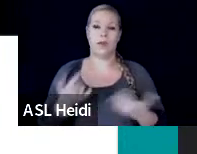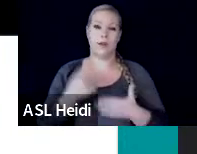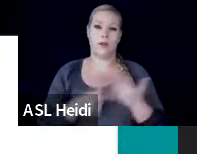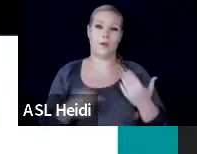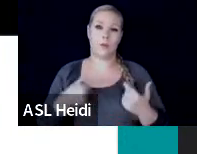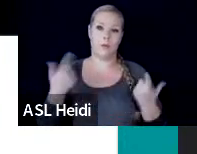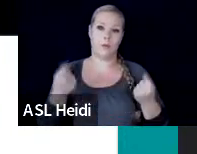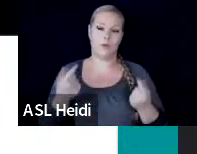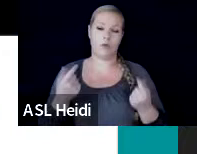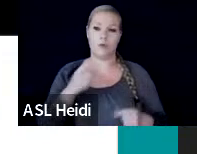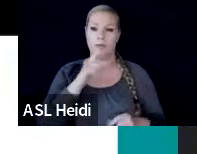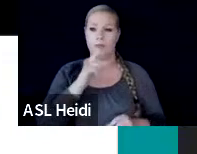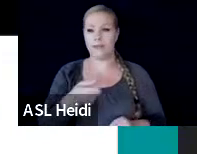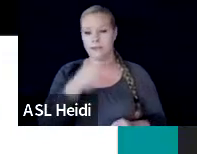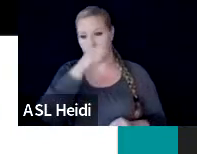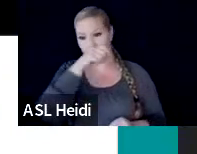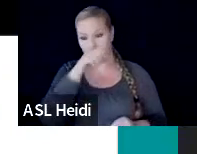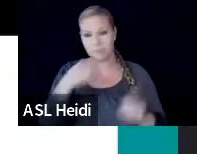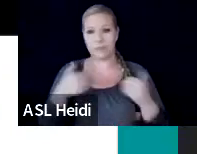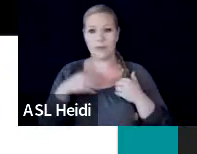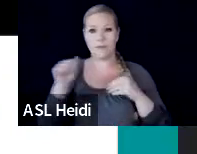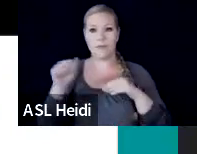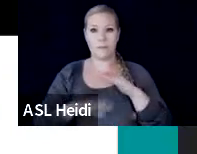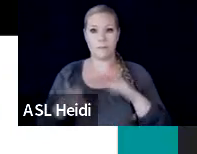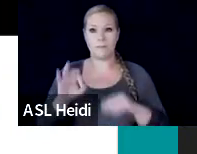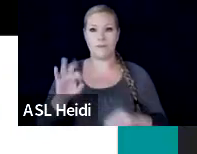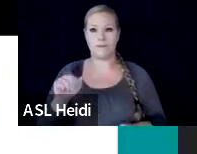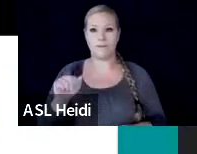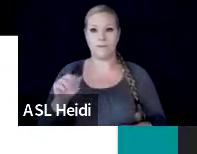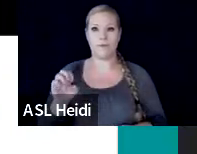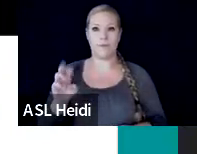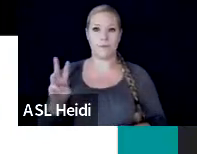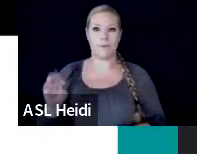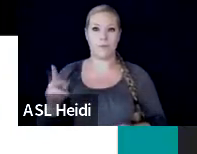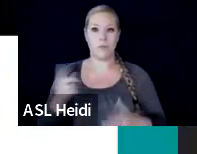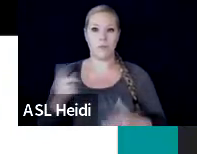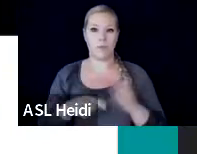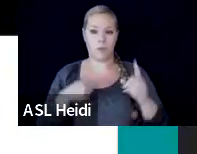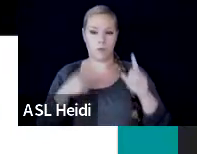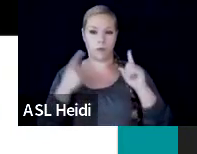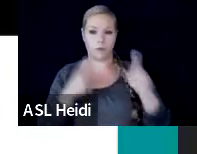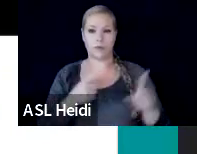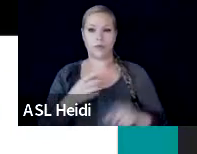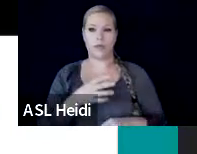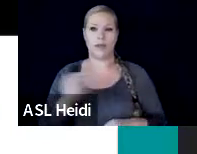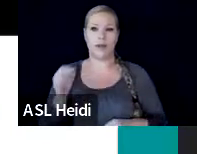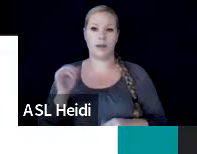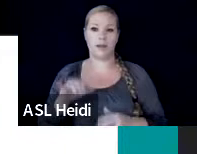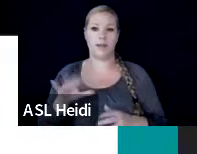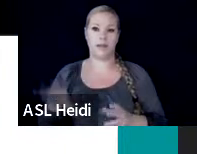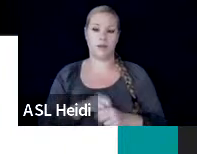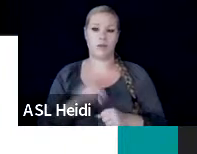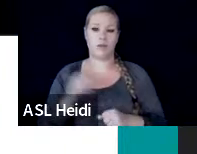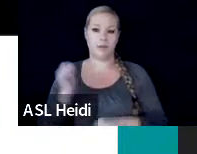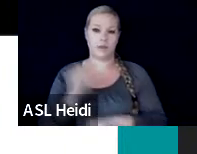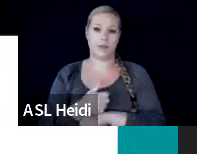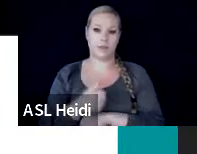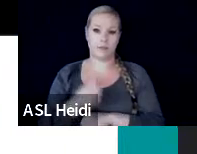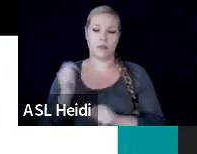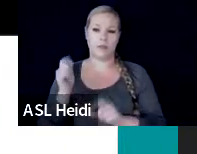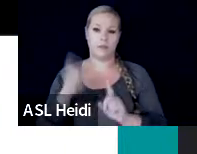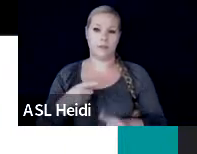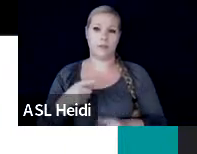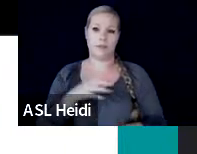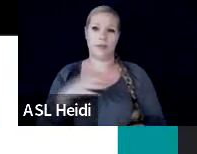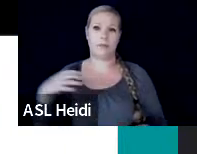we have a basic framework of what we're going towards, and that includes establishing a specific